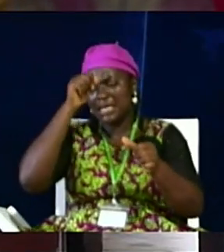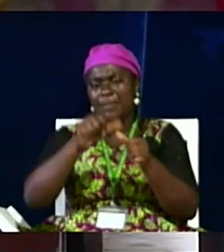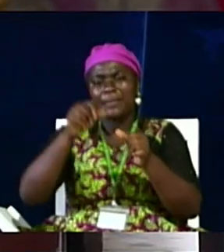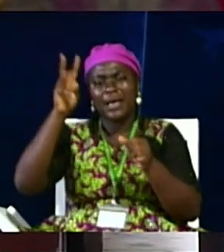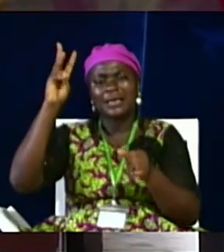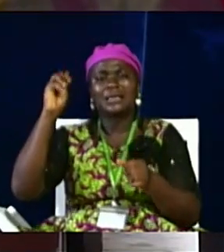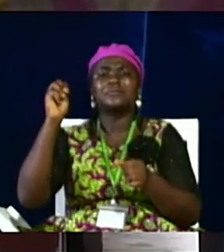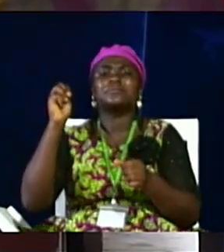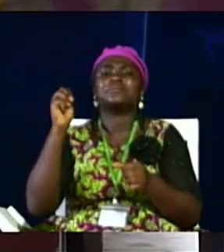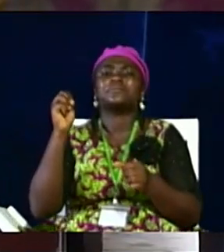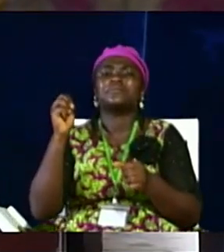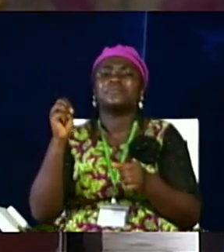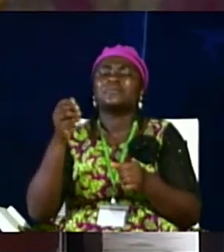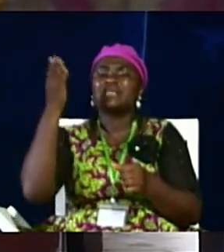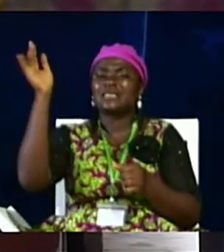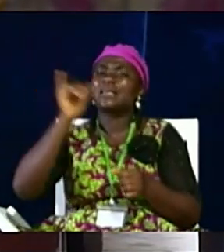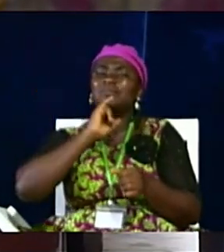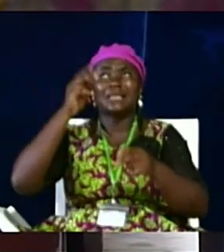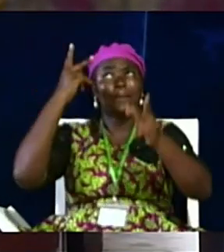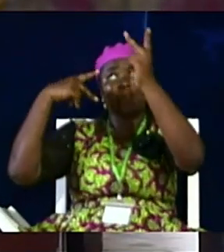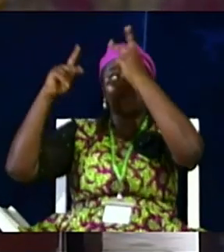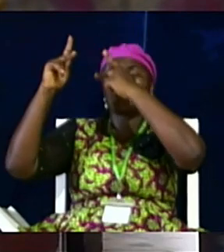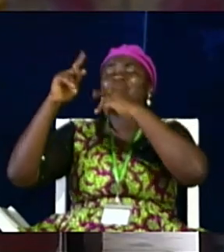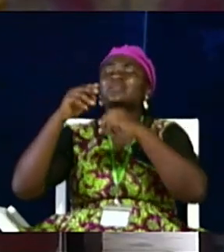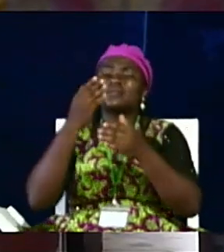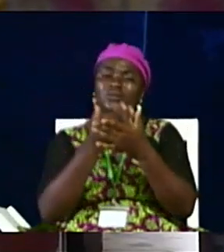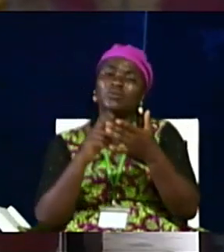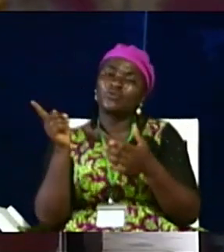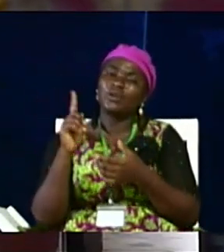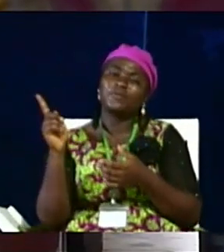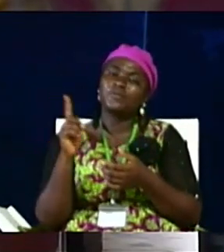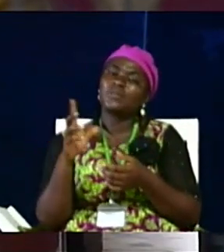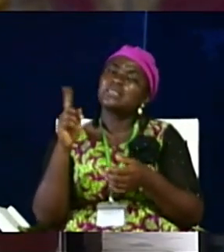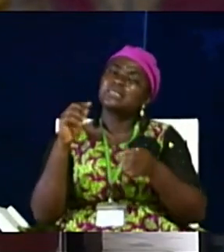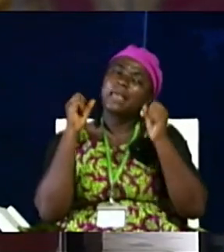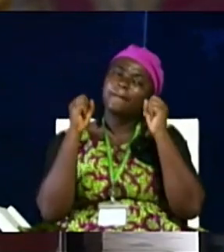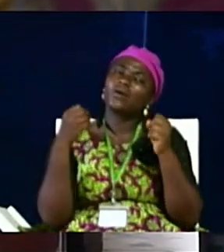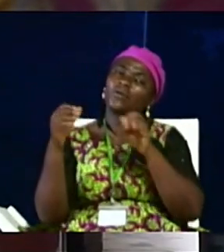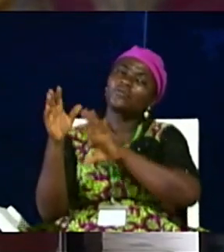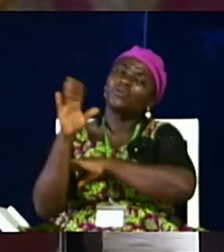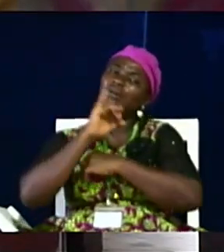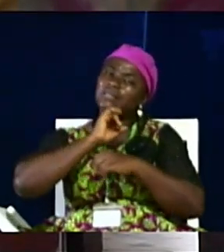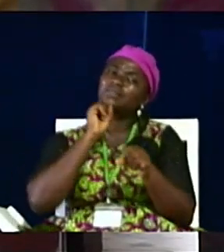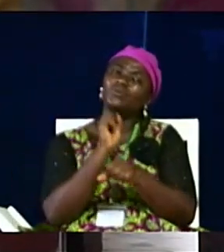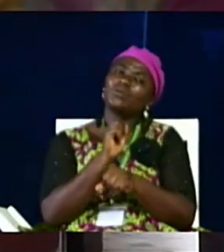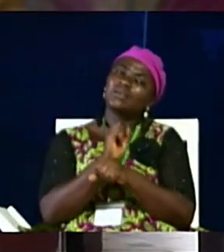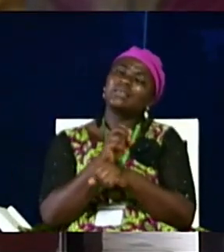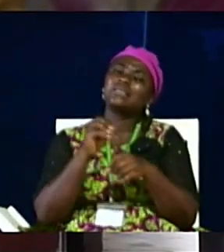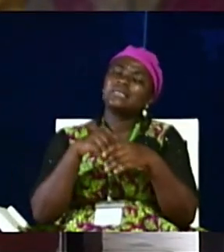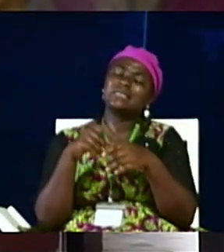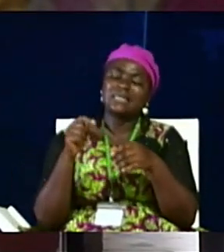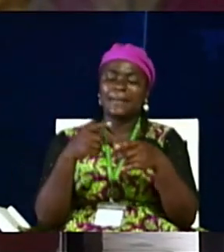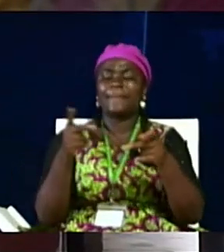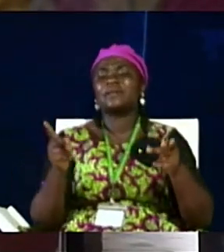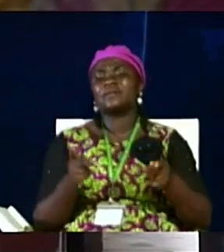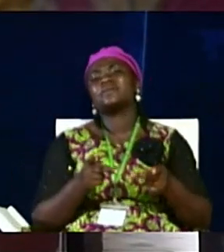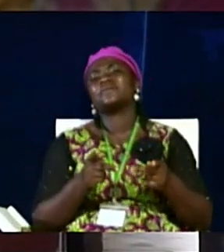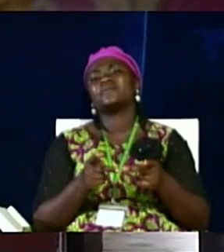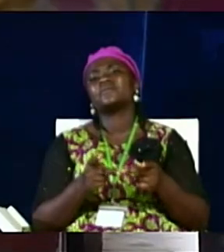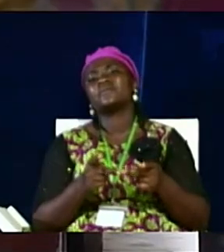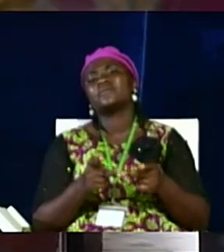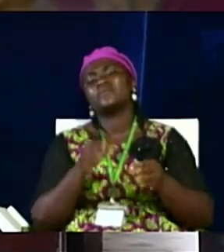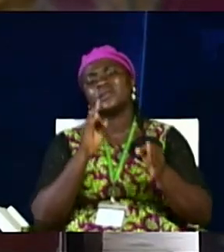him, there's a prophet somewhere. The power of God is working in a certain place. If